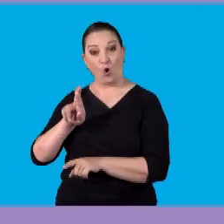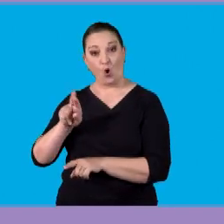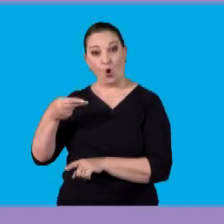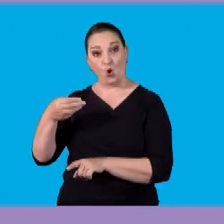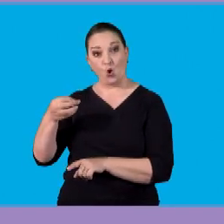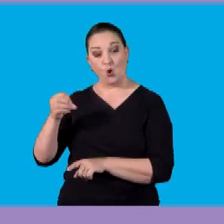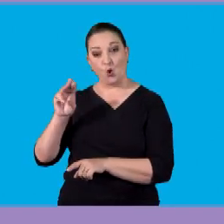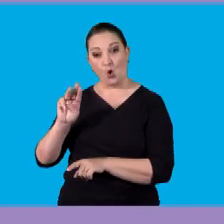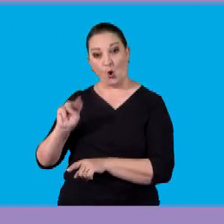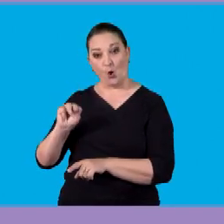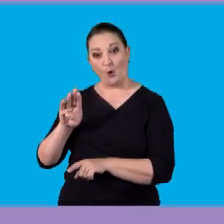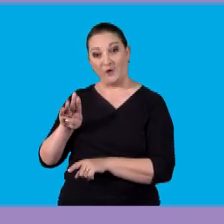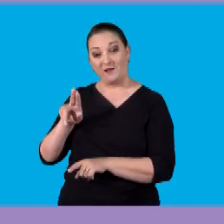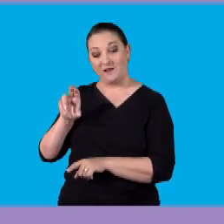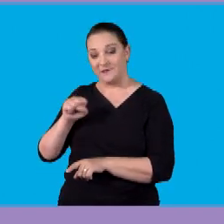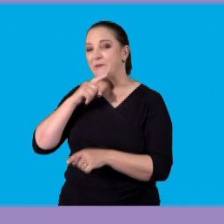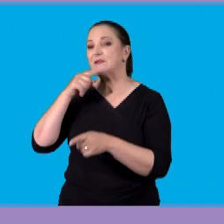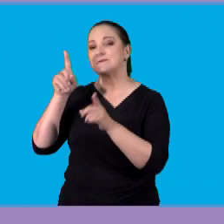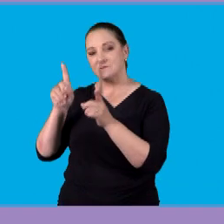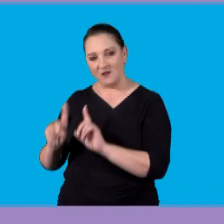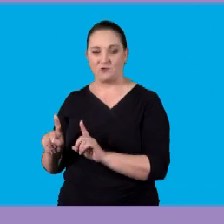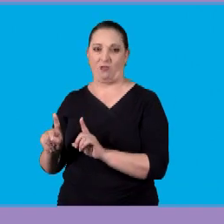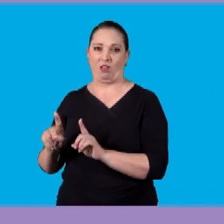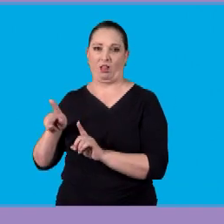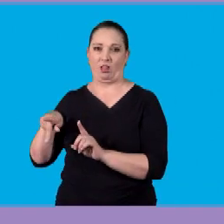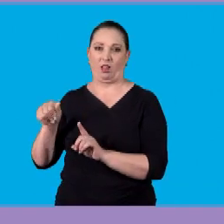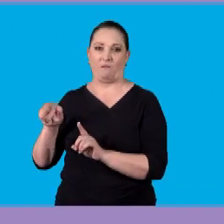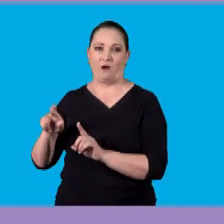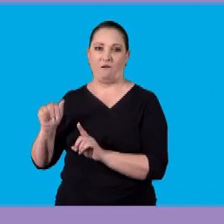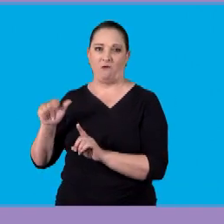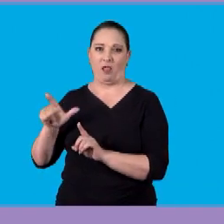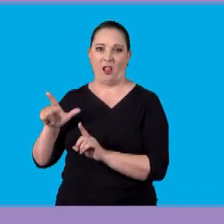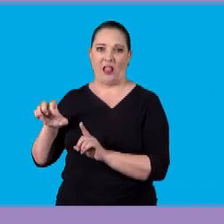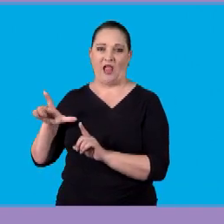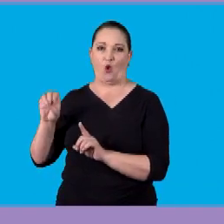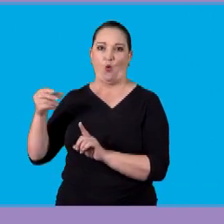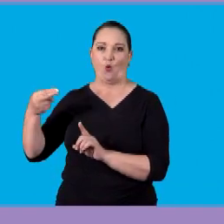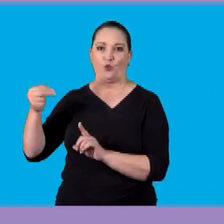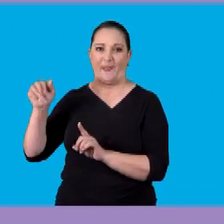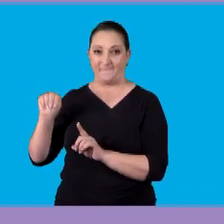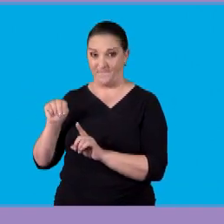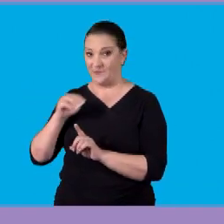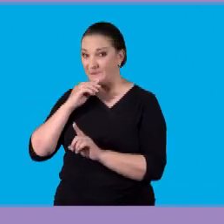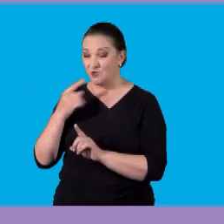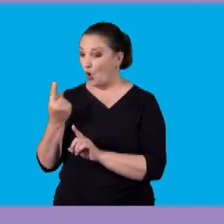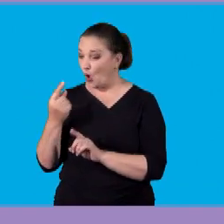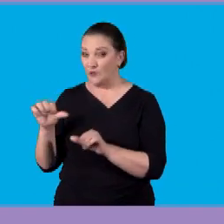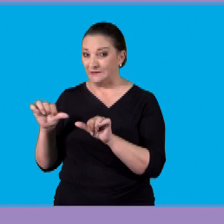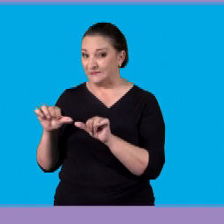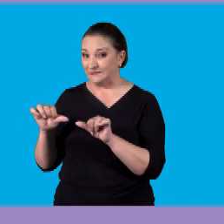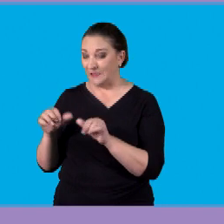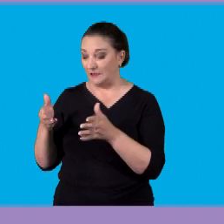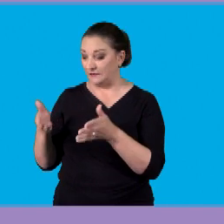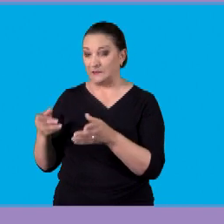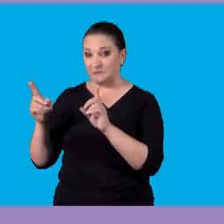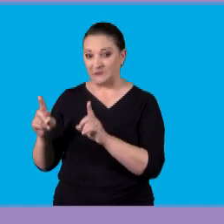rhombus a special kind of parallelogram. Now, it is not only the sides that make the rhombus special,